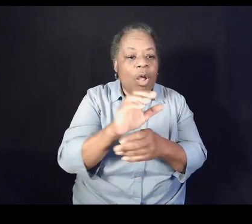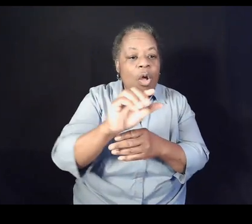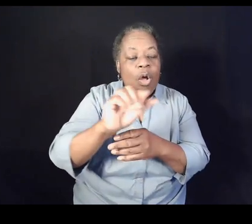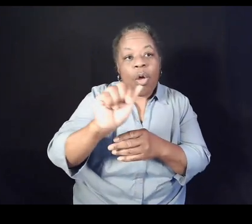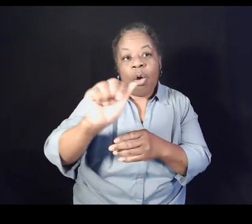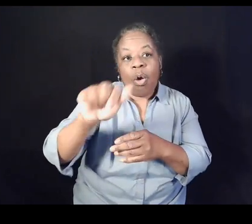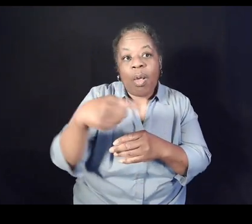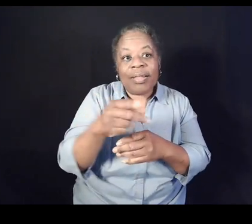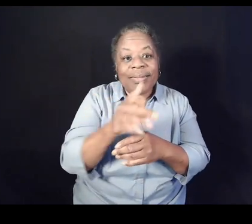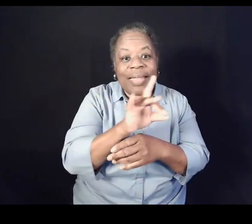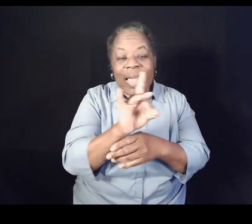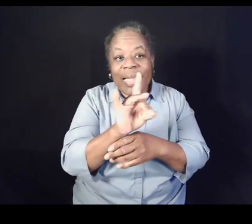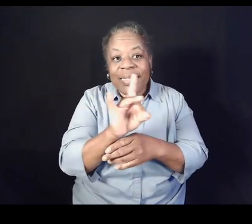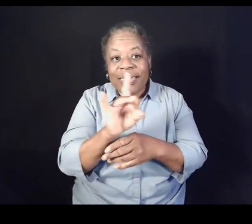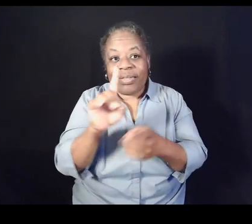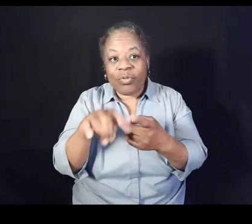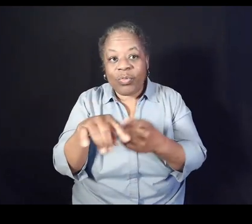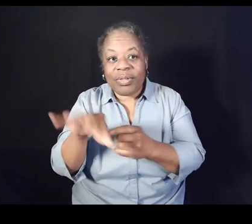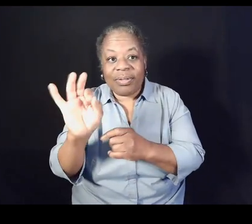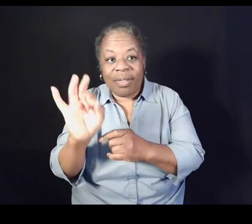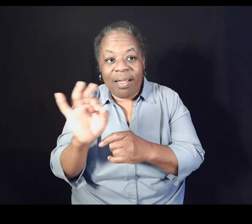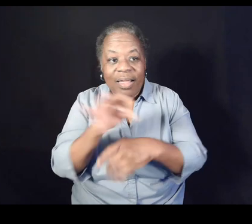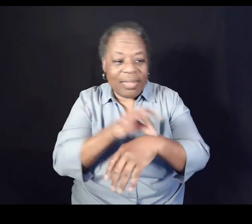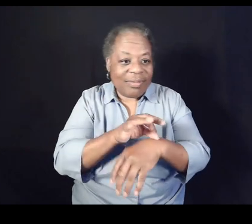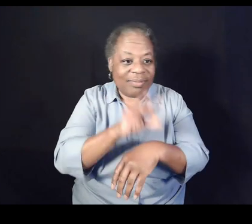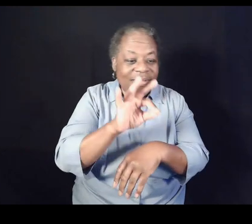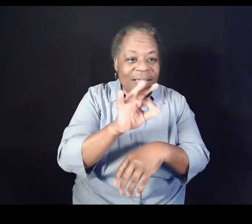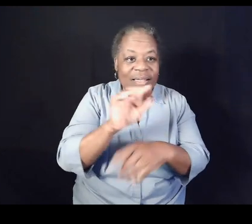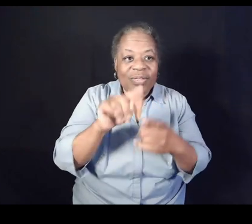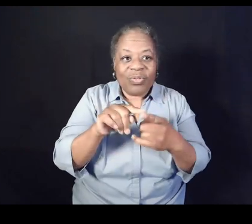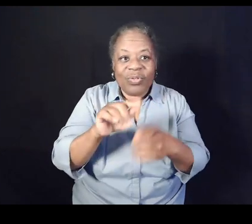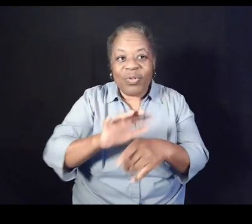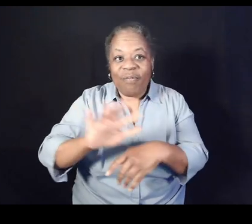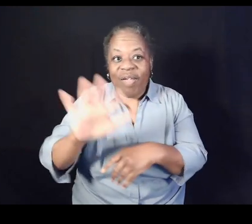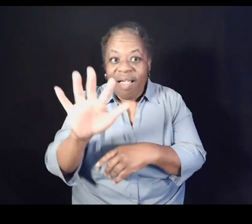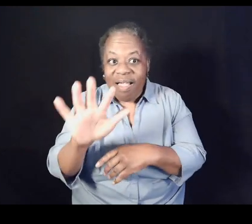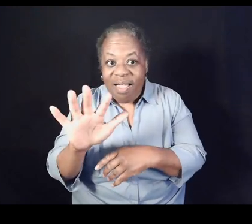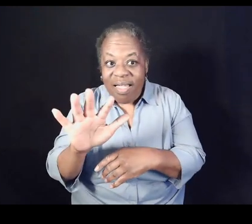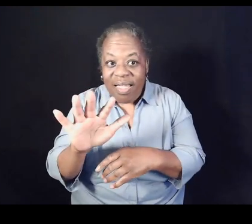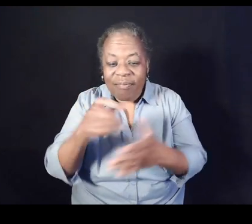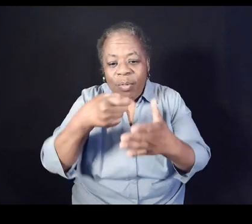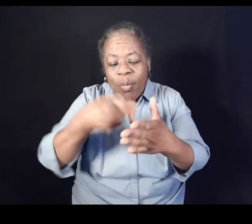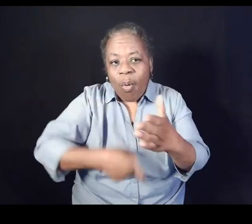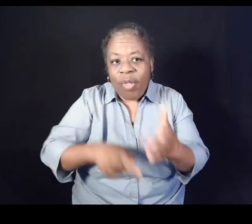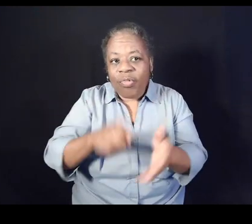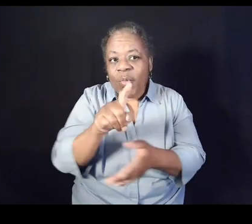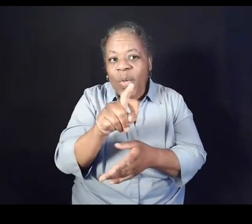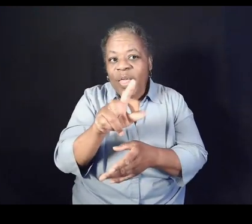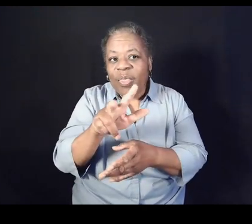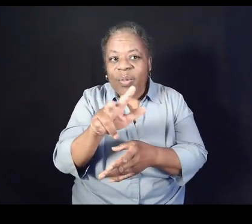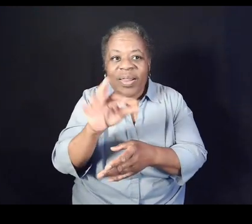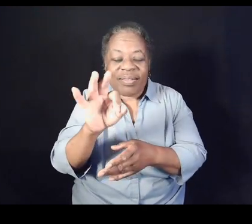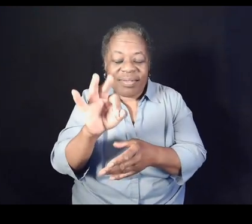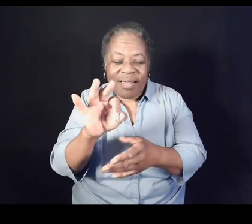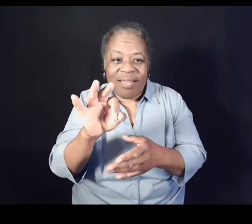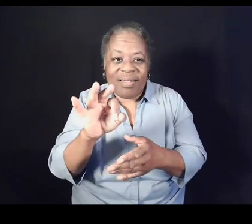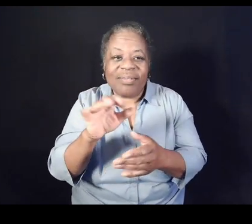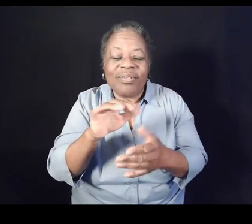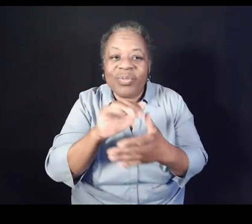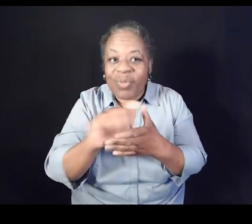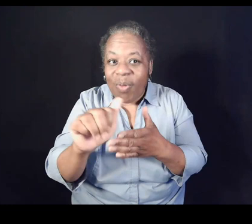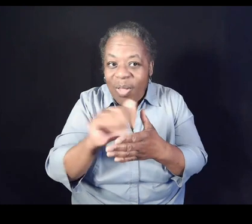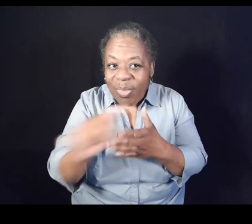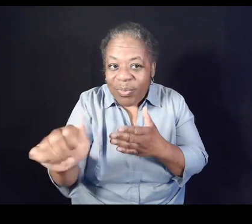and 9th from 9 a.m. to 5 p.m. And the early bird pricing is $139, and that'll last until May 8th. You can go to